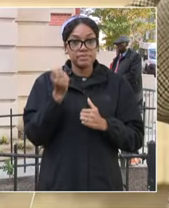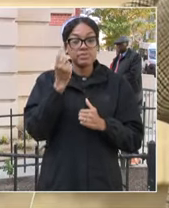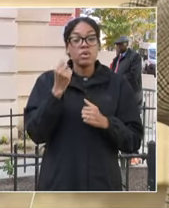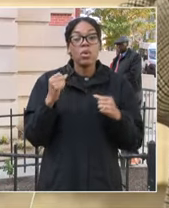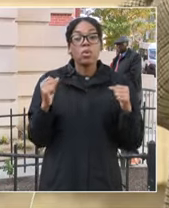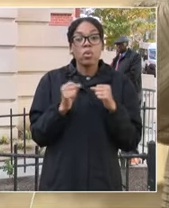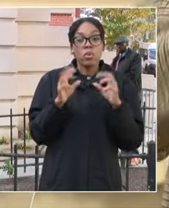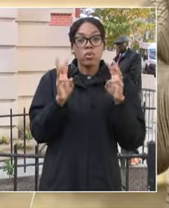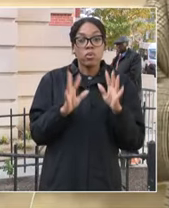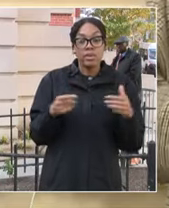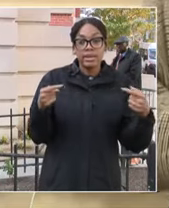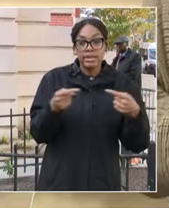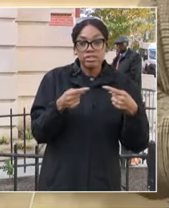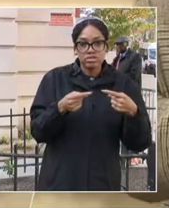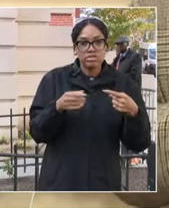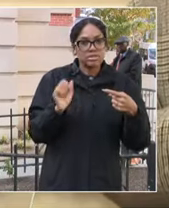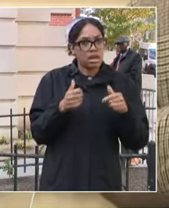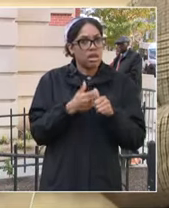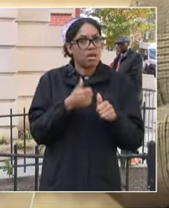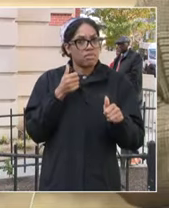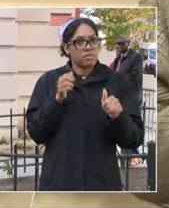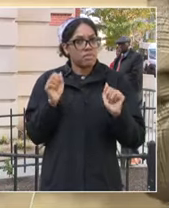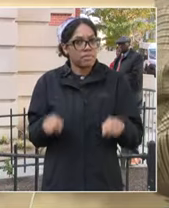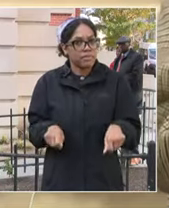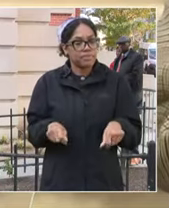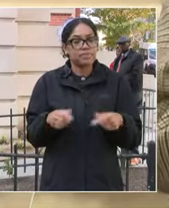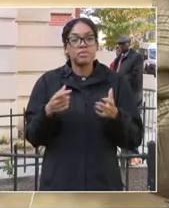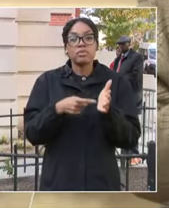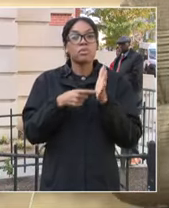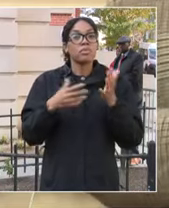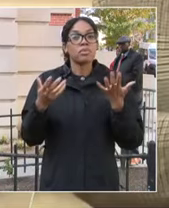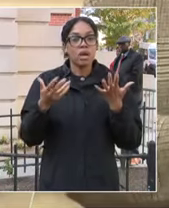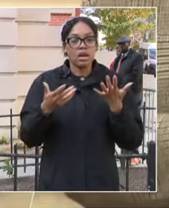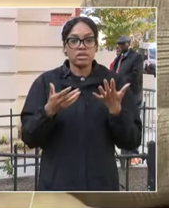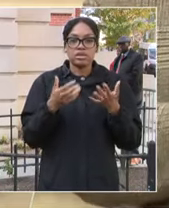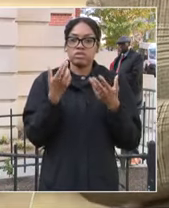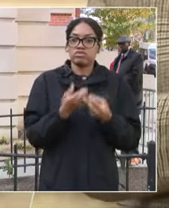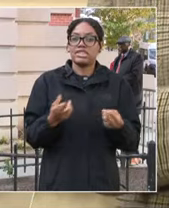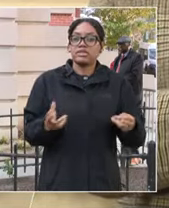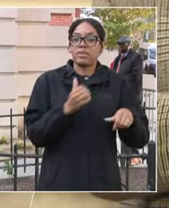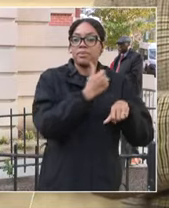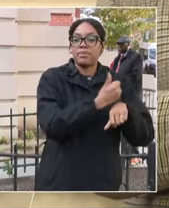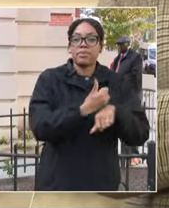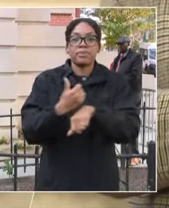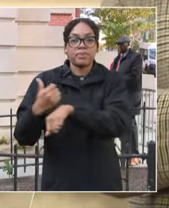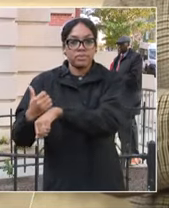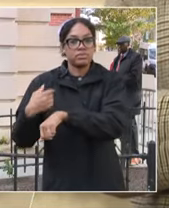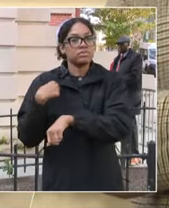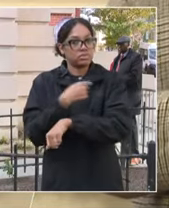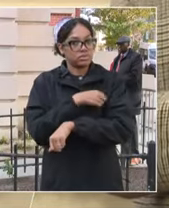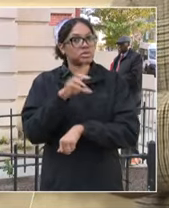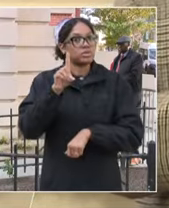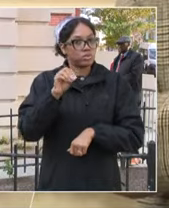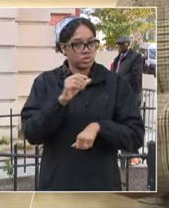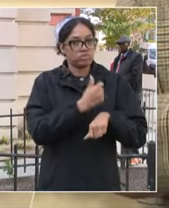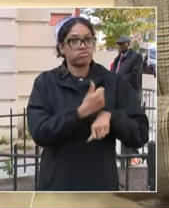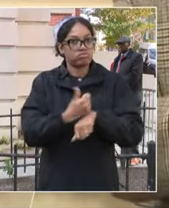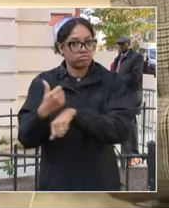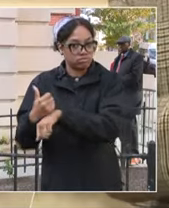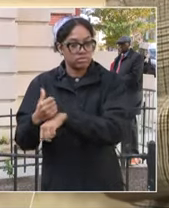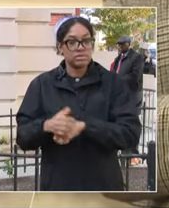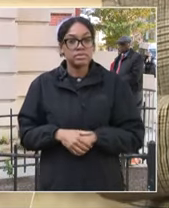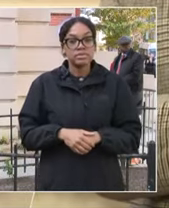The key is having the proper resources in place, which we do. and ensuring community members know how they can